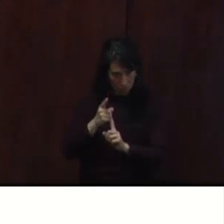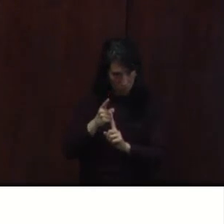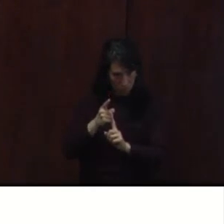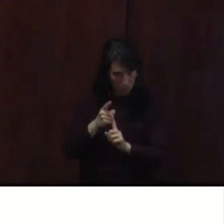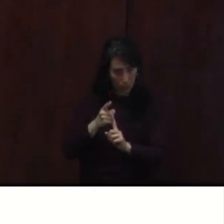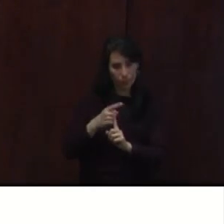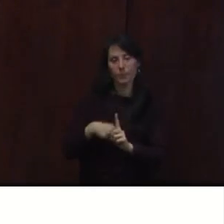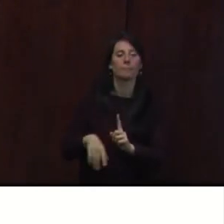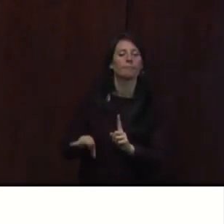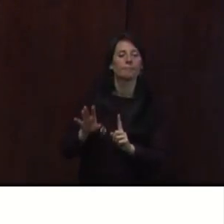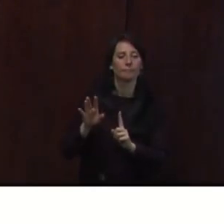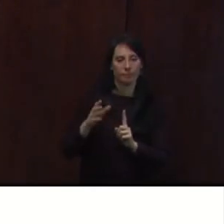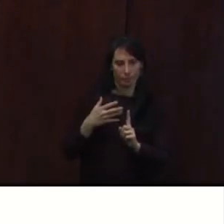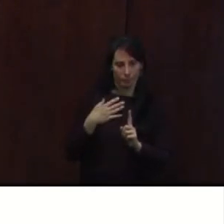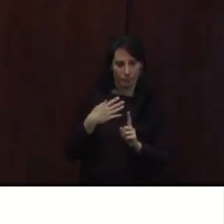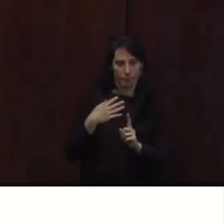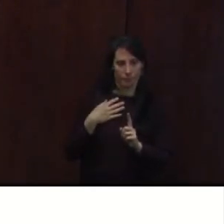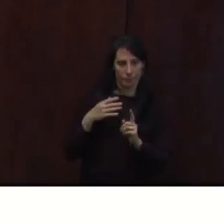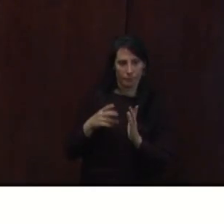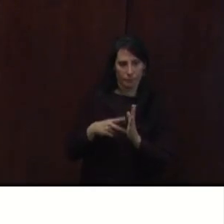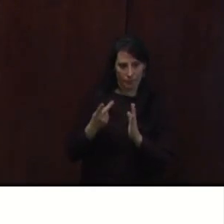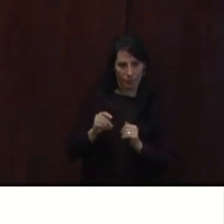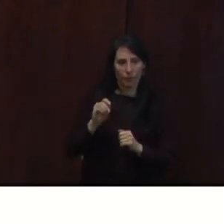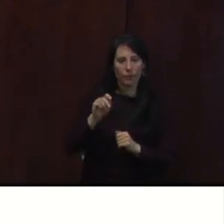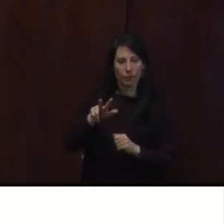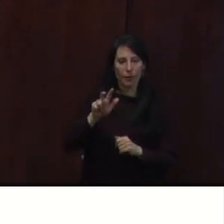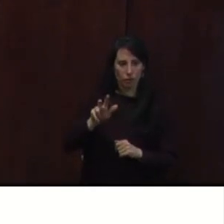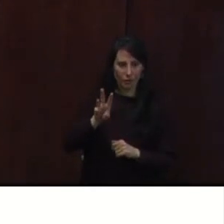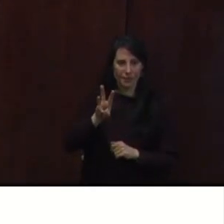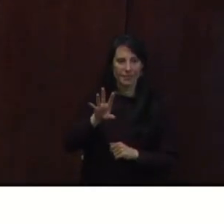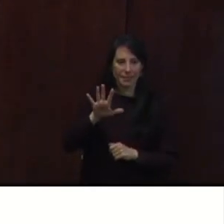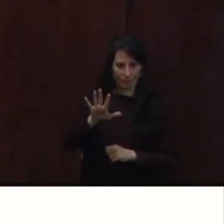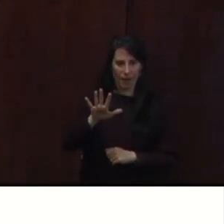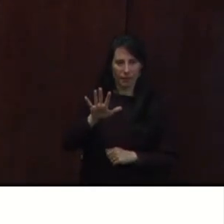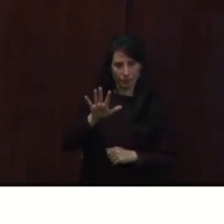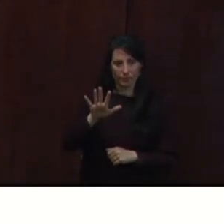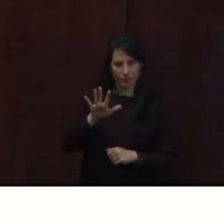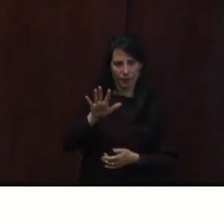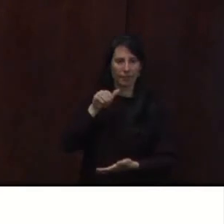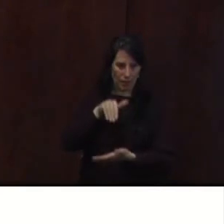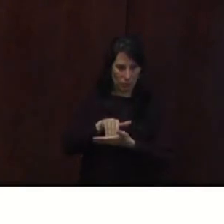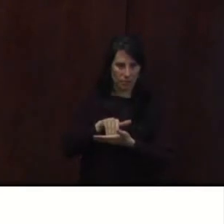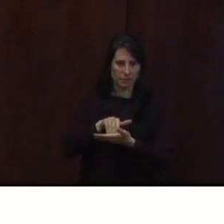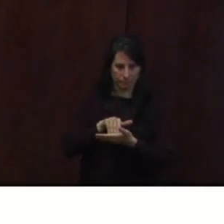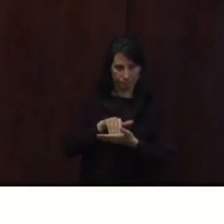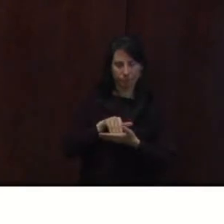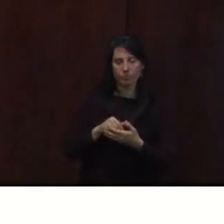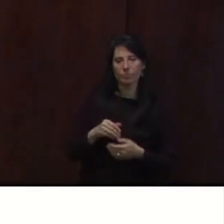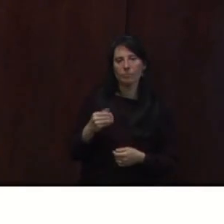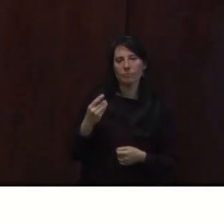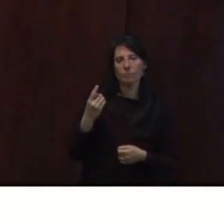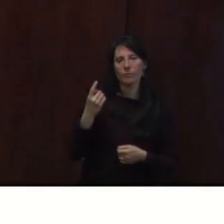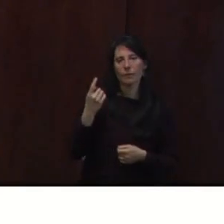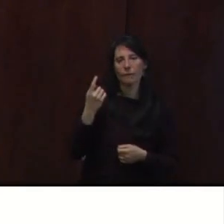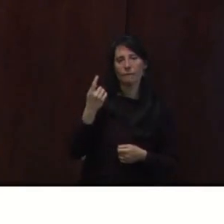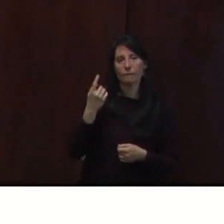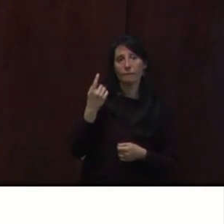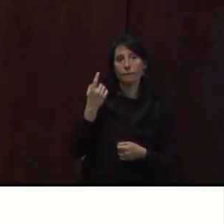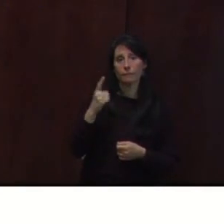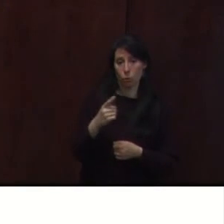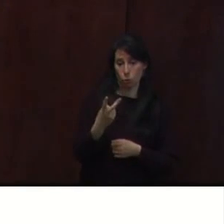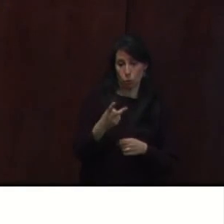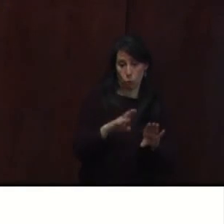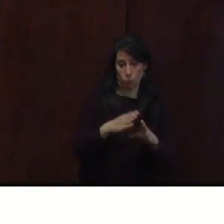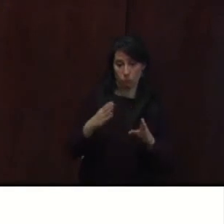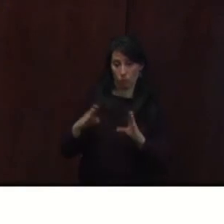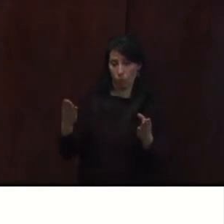365,600 doses. So if you, on the far left, you see if we have those 2 sites open just for public health, doing 10,000